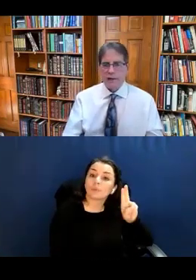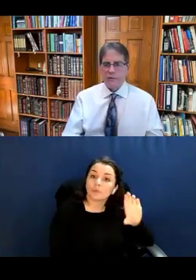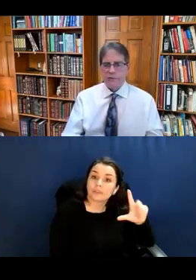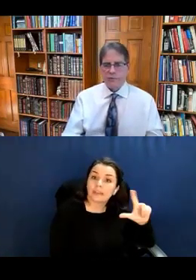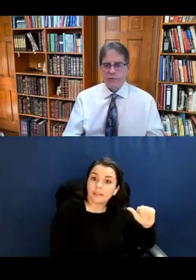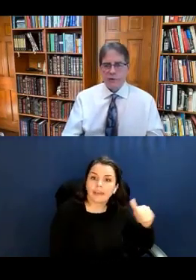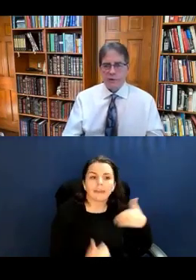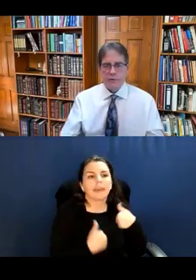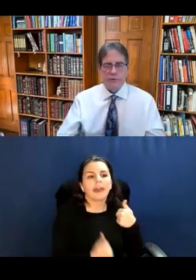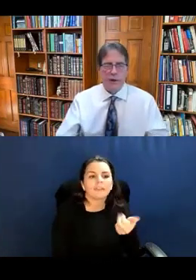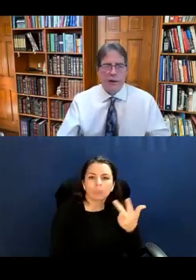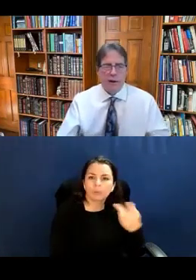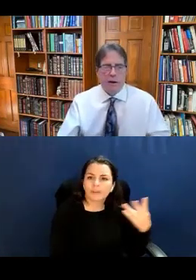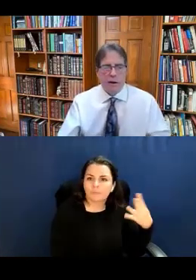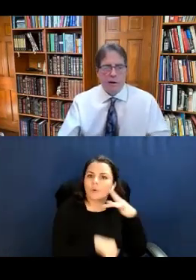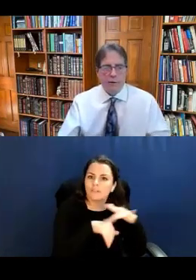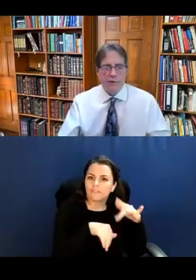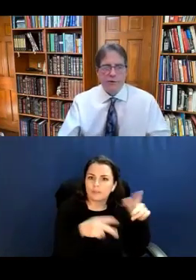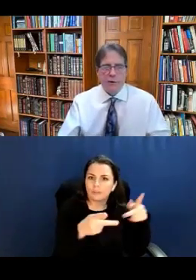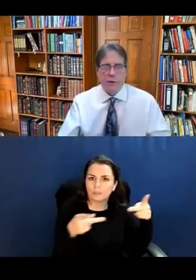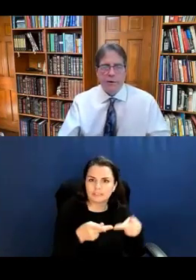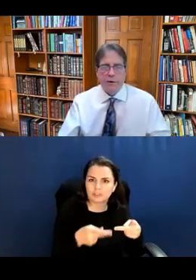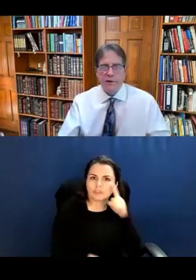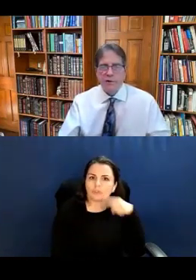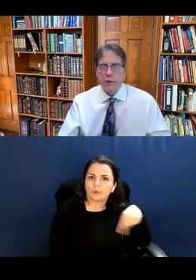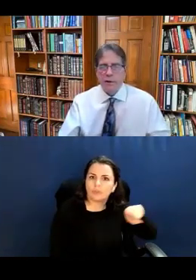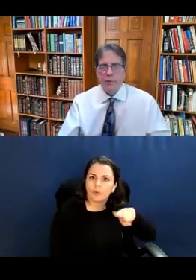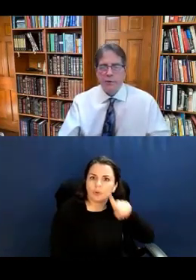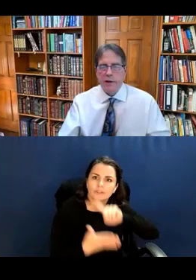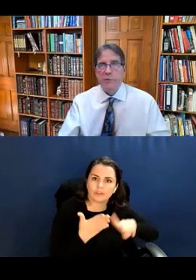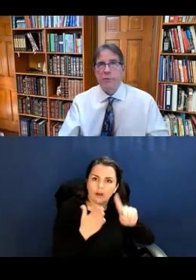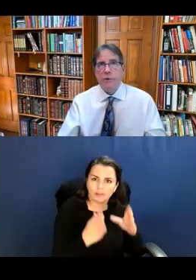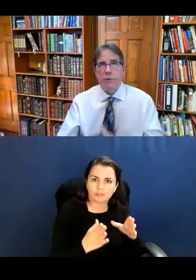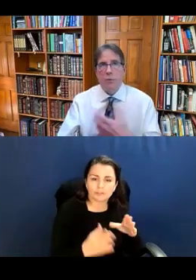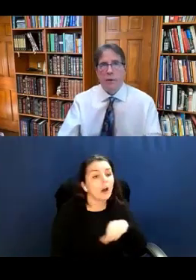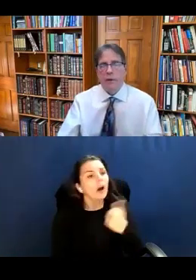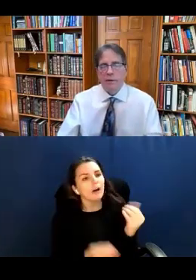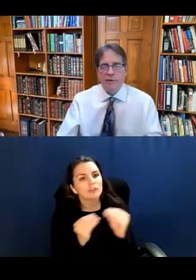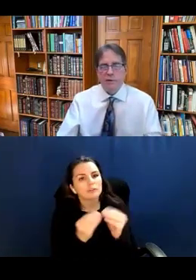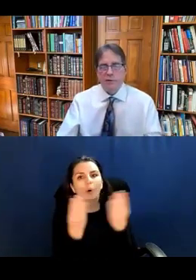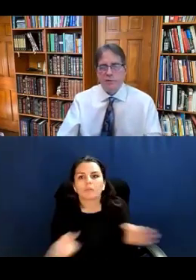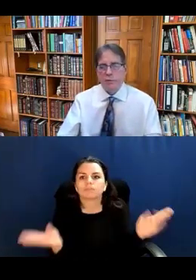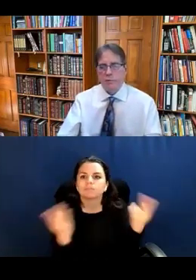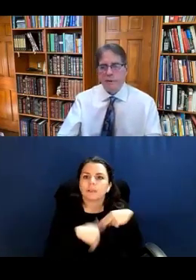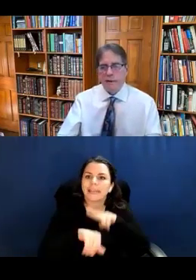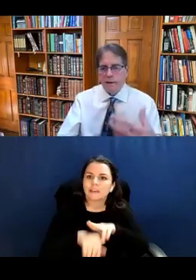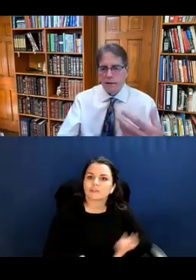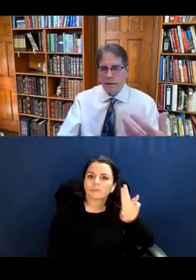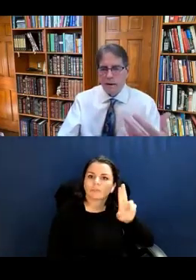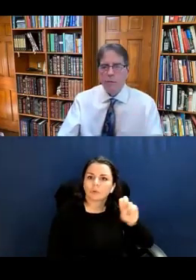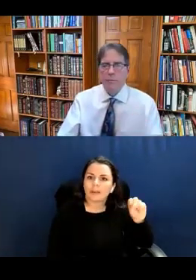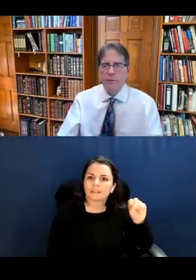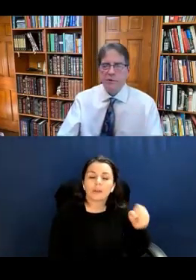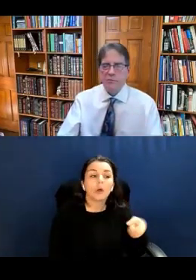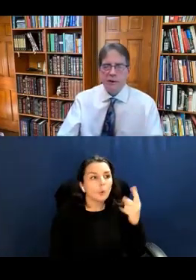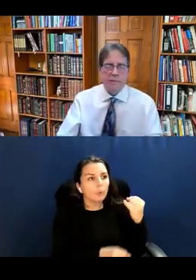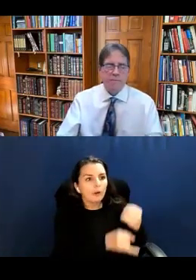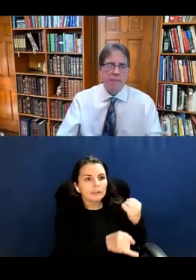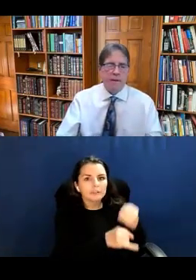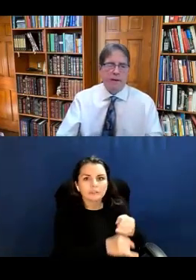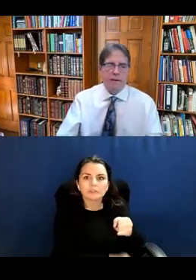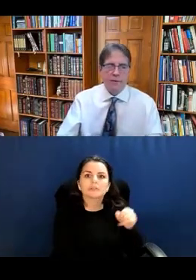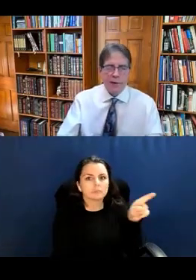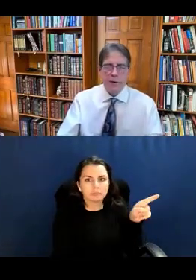4 slots for scholars. Others are nationwide programs where one institution will be a hub, so to